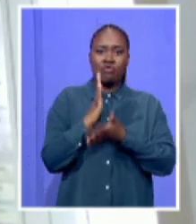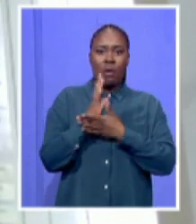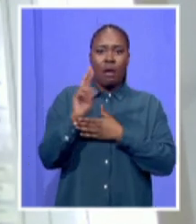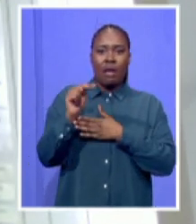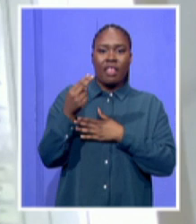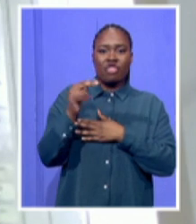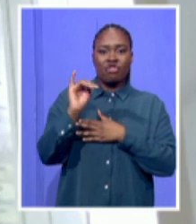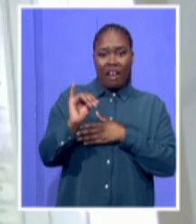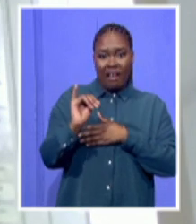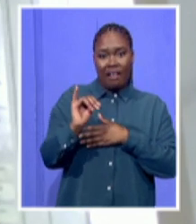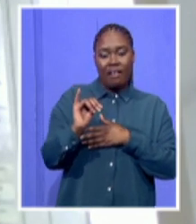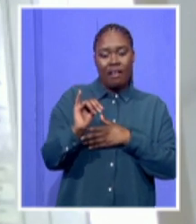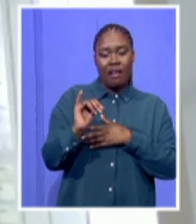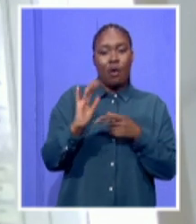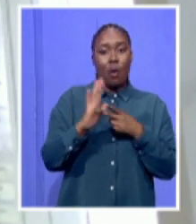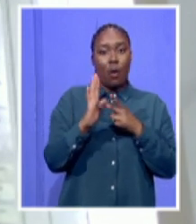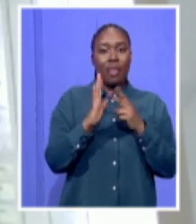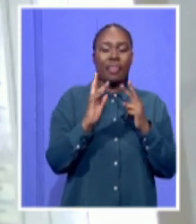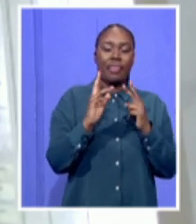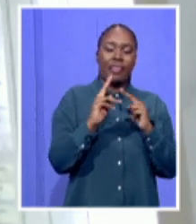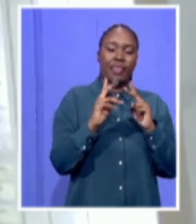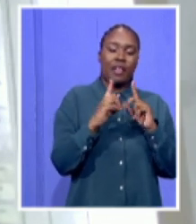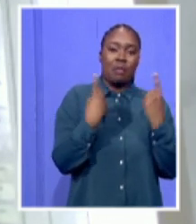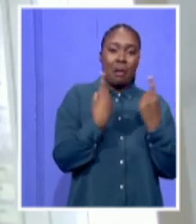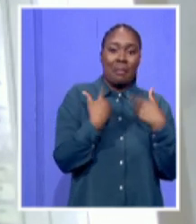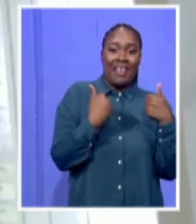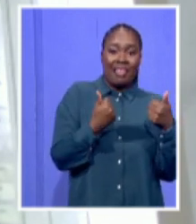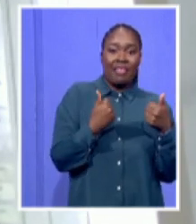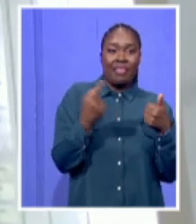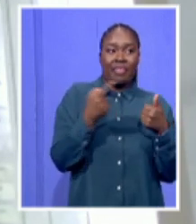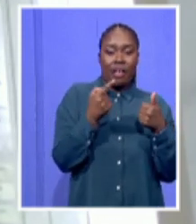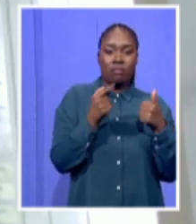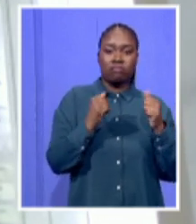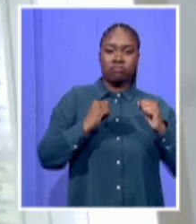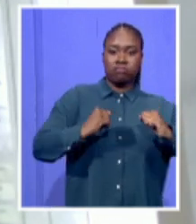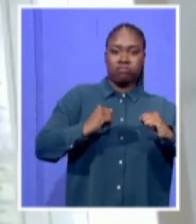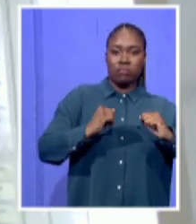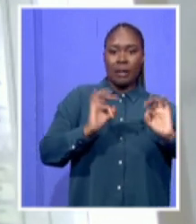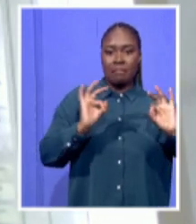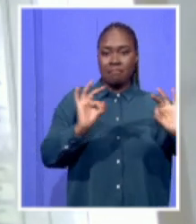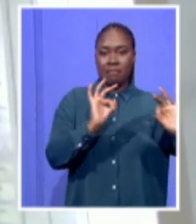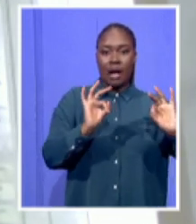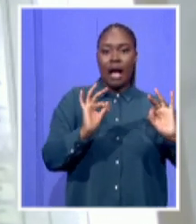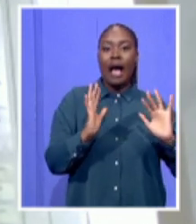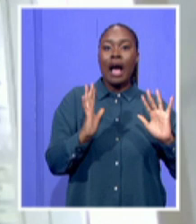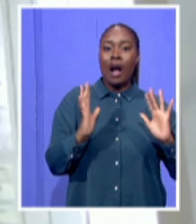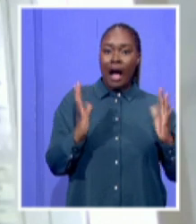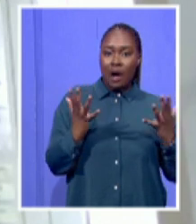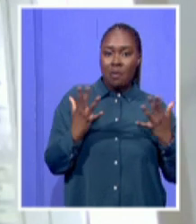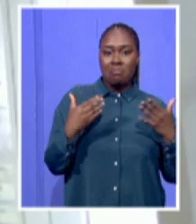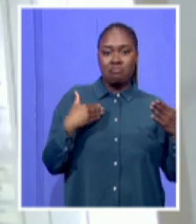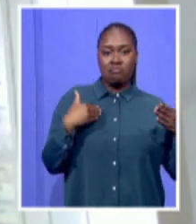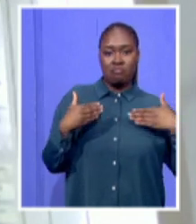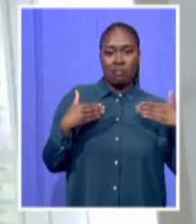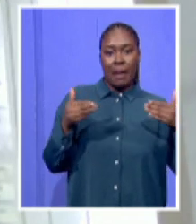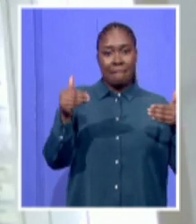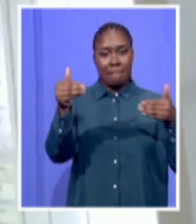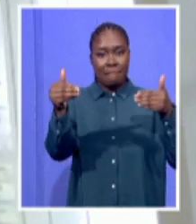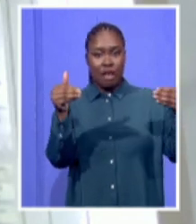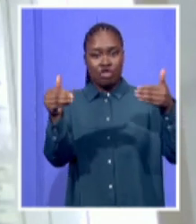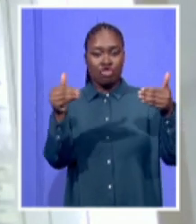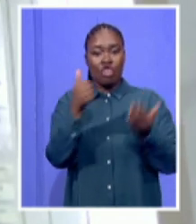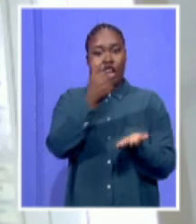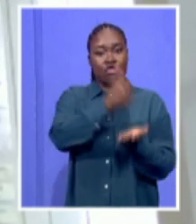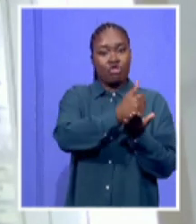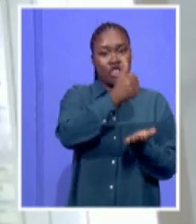Health, to design the benefits and to manage the preparation for accreditation